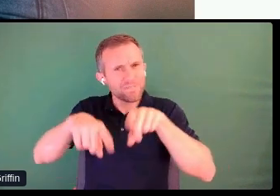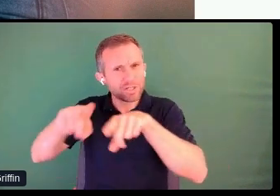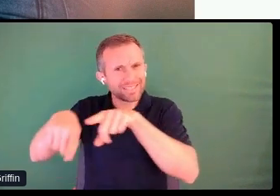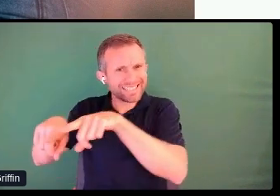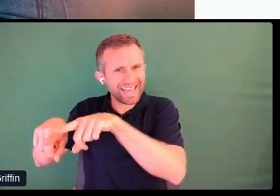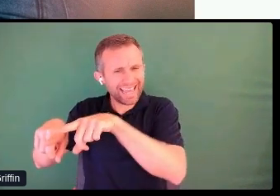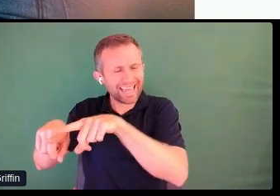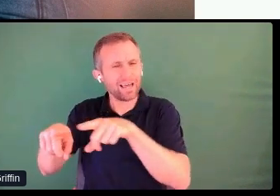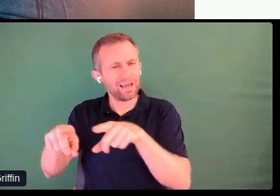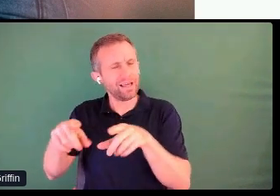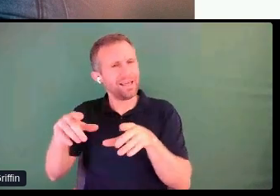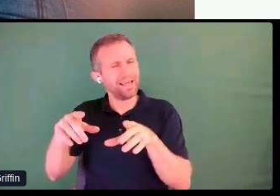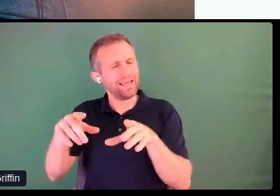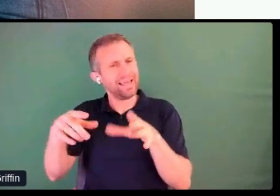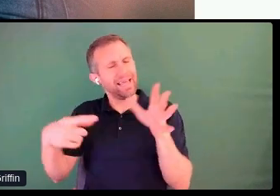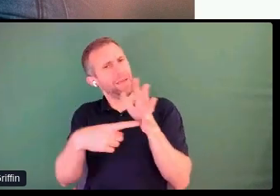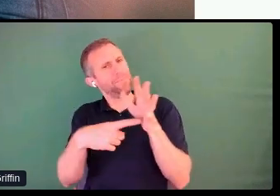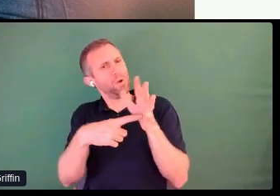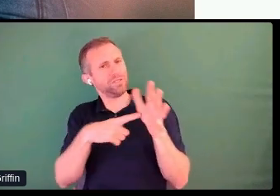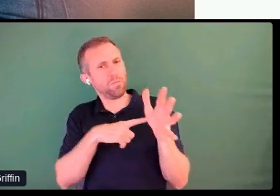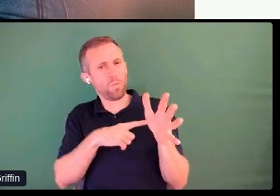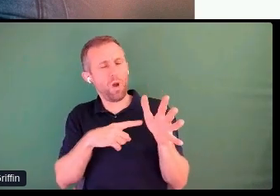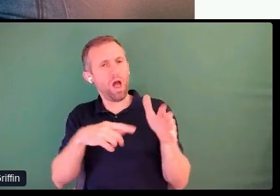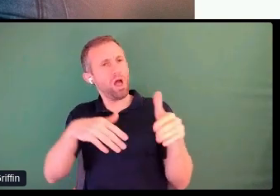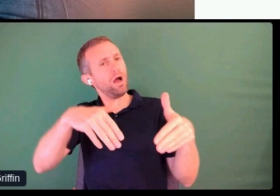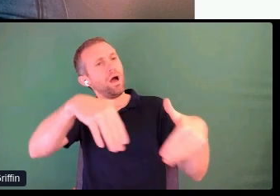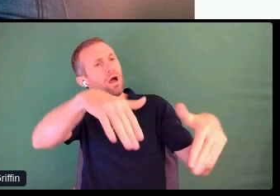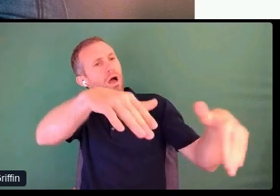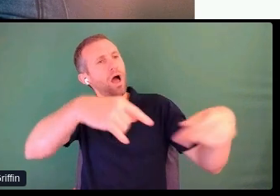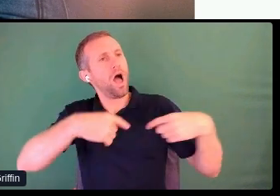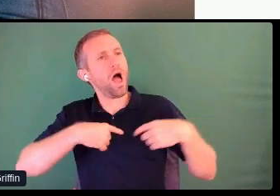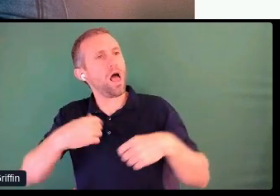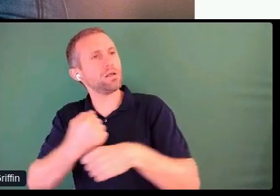fresh, diverse perspectives are the key to true insight.